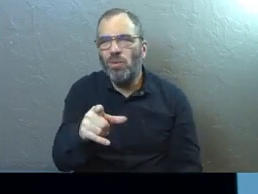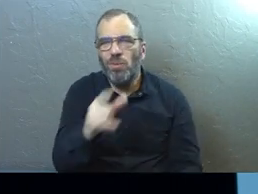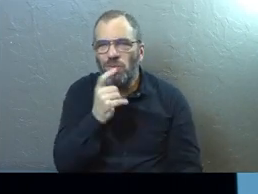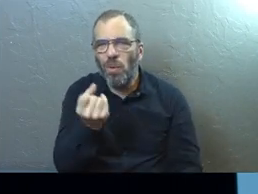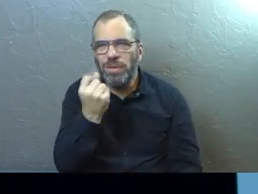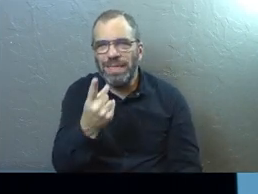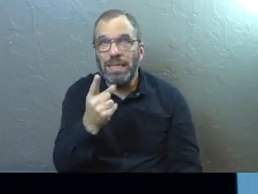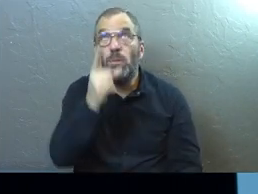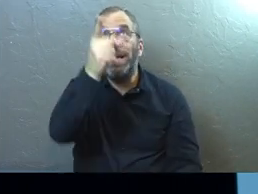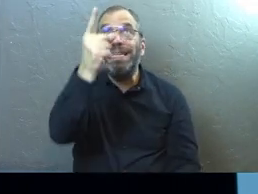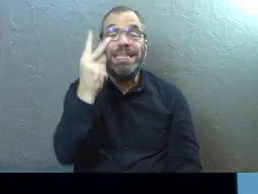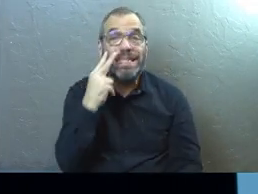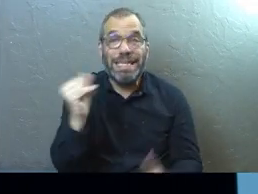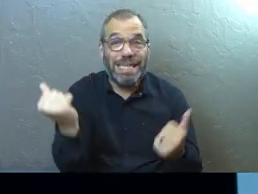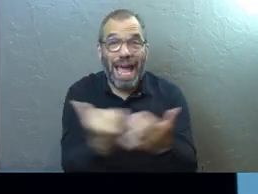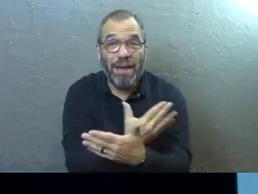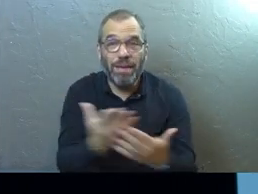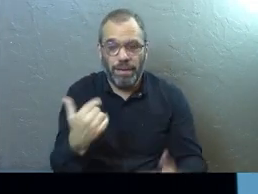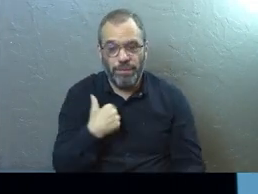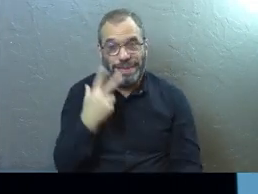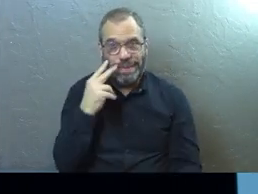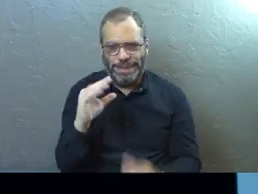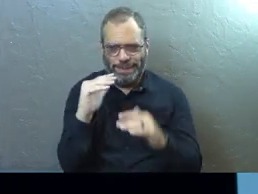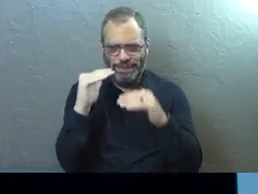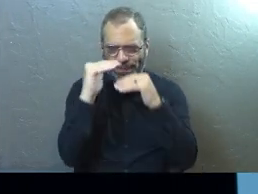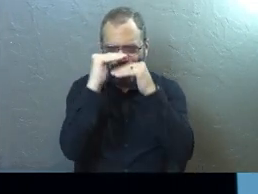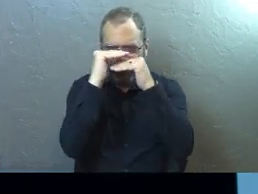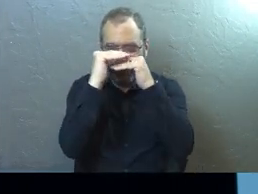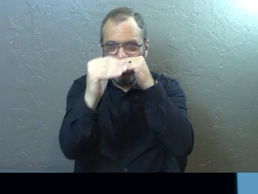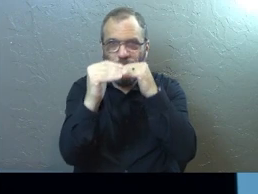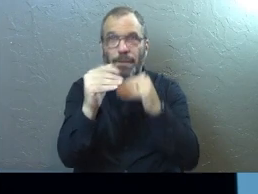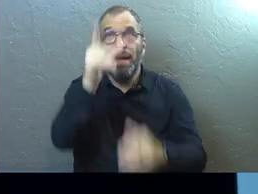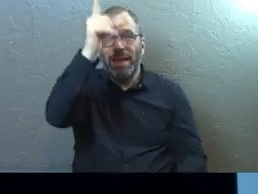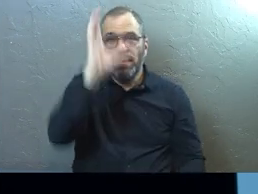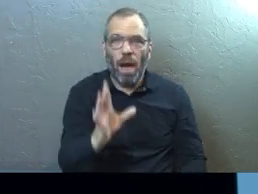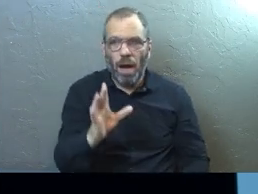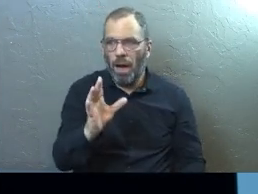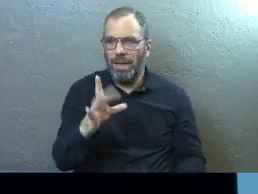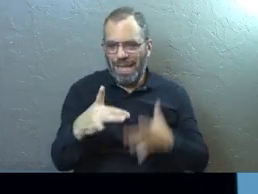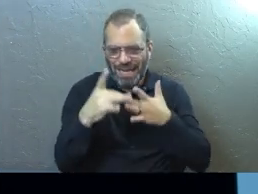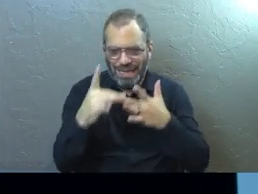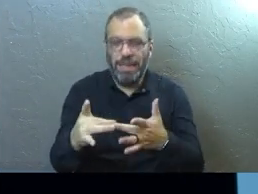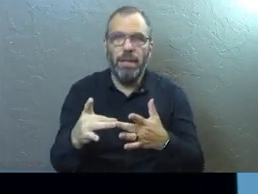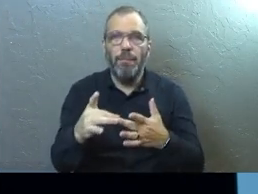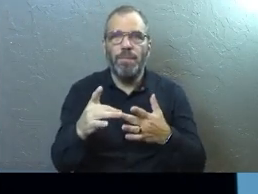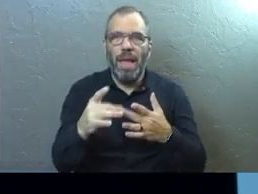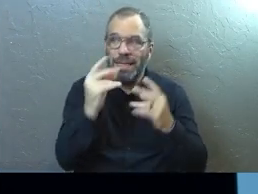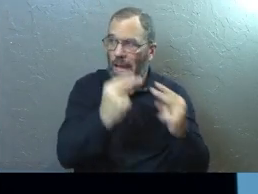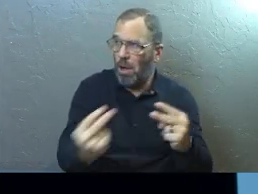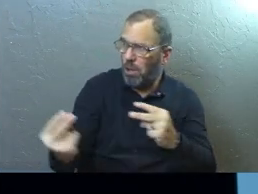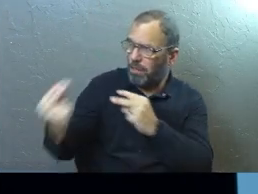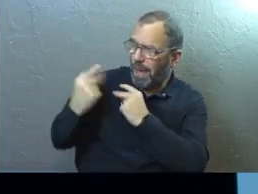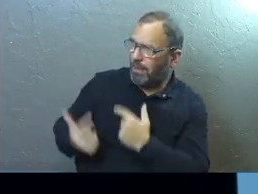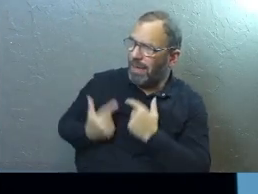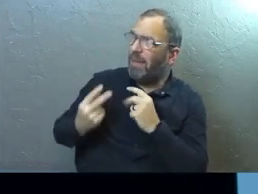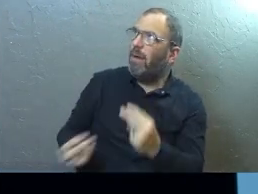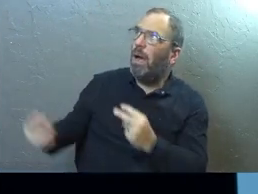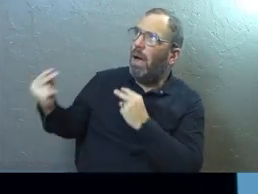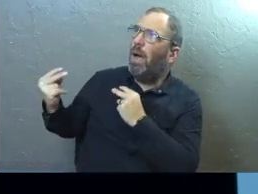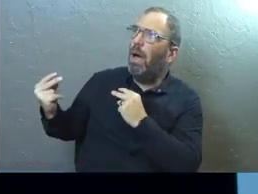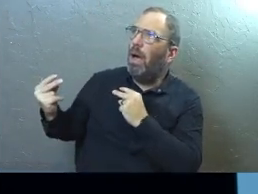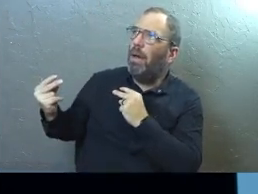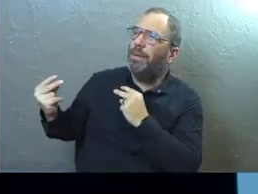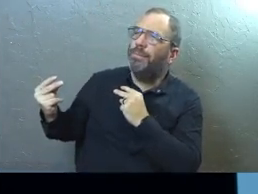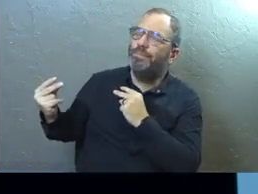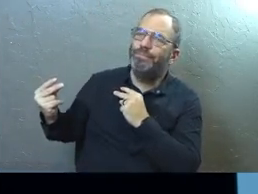see everything that God sees. We don't know everything that God knows. And God is leading us. And I look back on my life and I'm